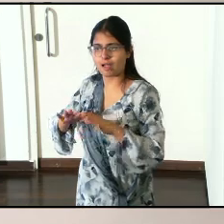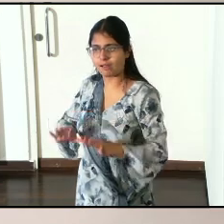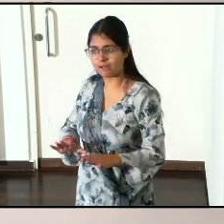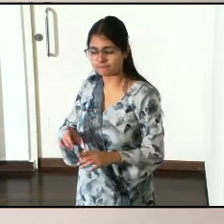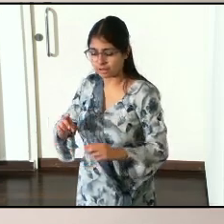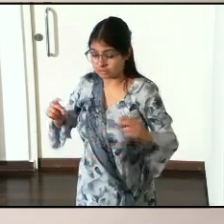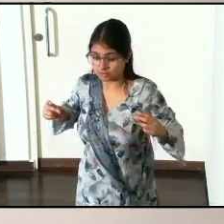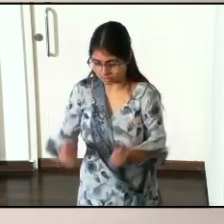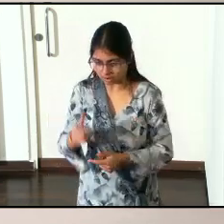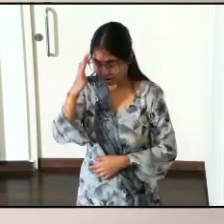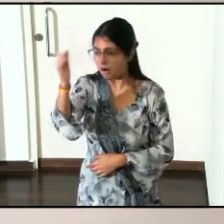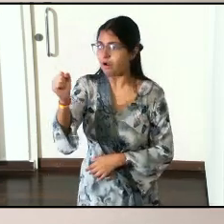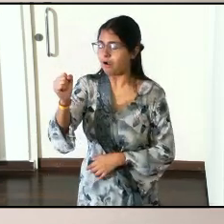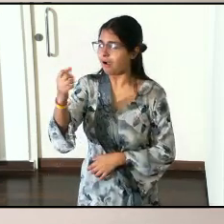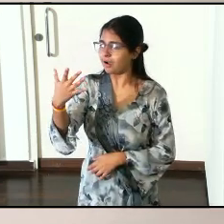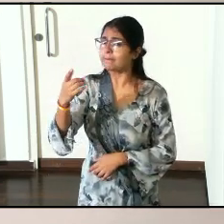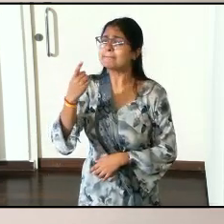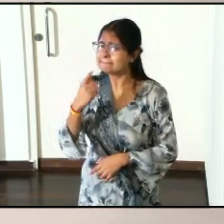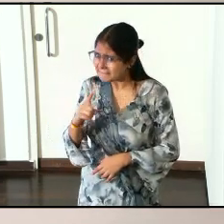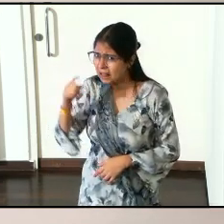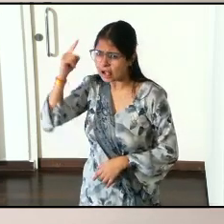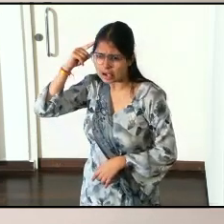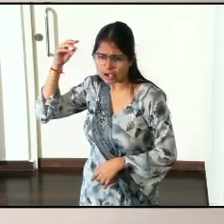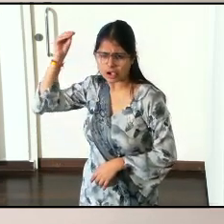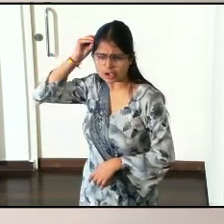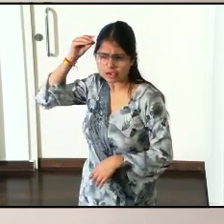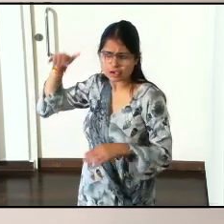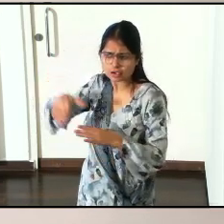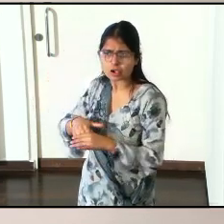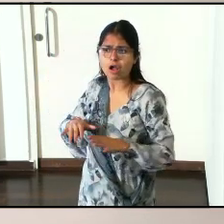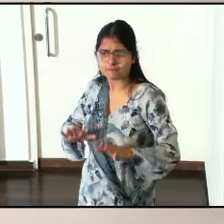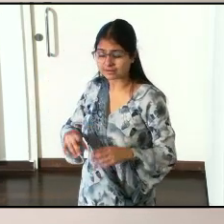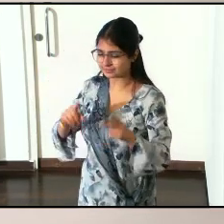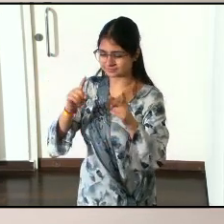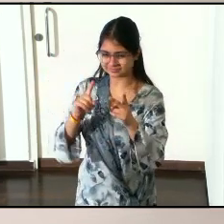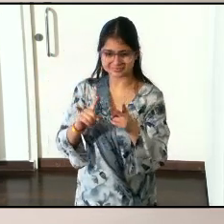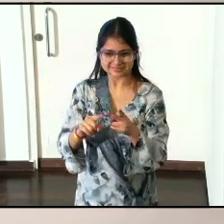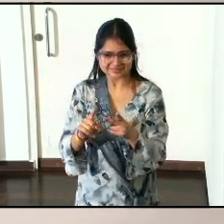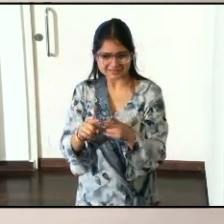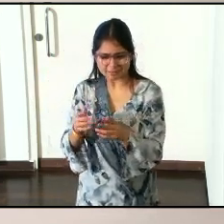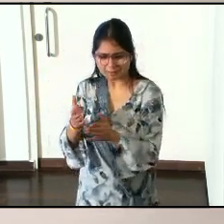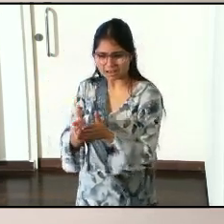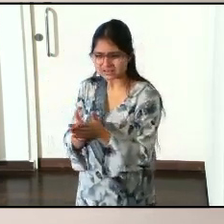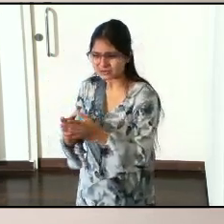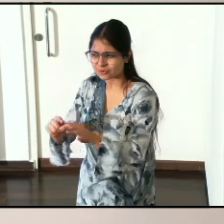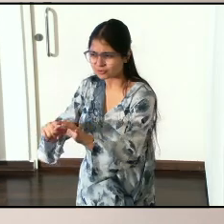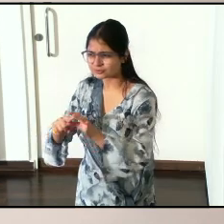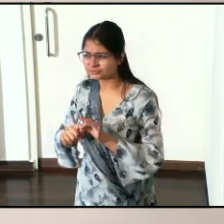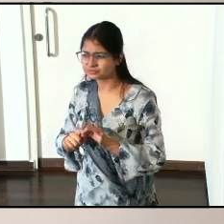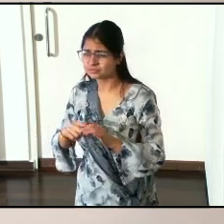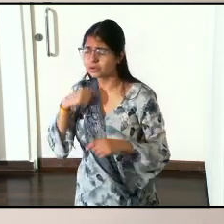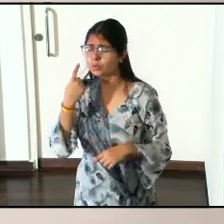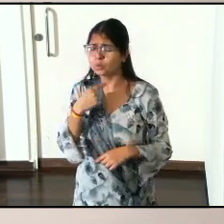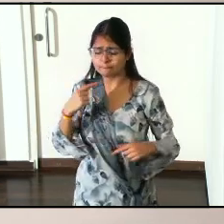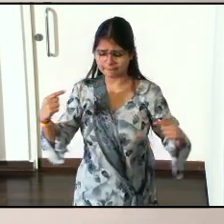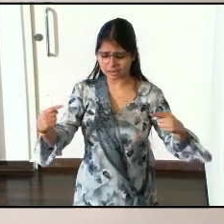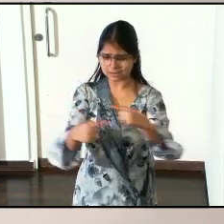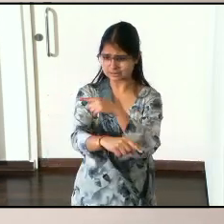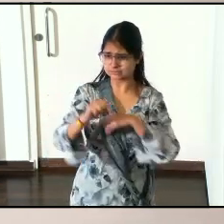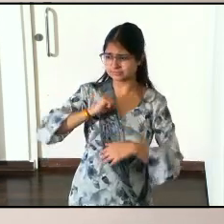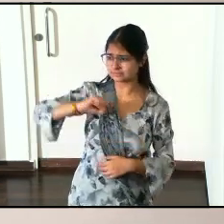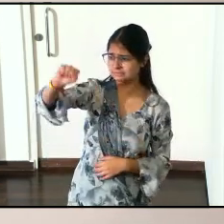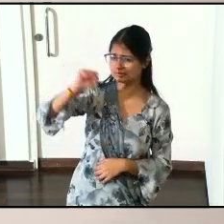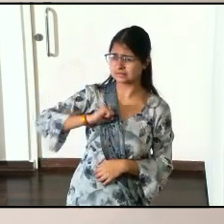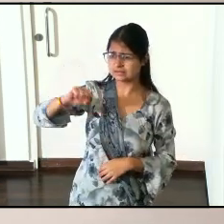immediate response to it. Now, the other element in your question, which is the people you're protesting against. Now, one